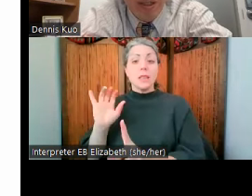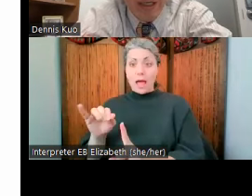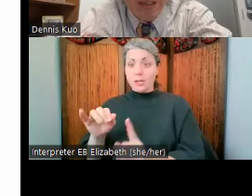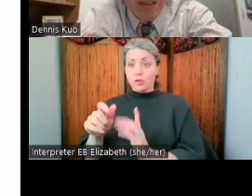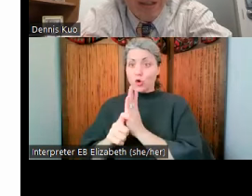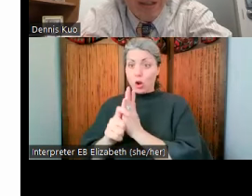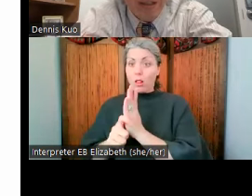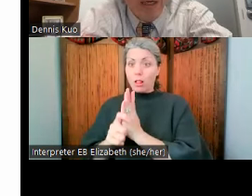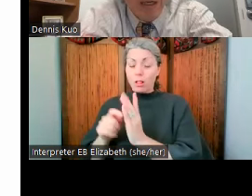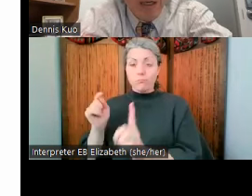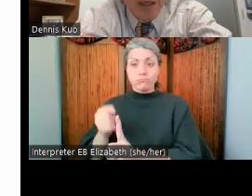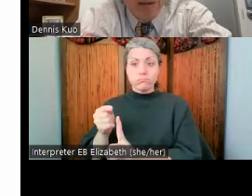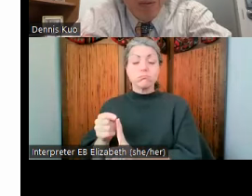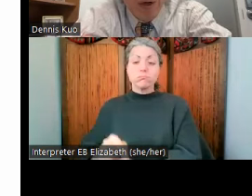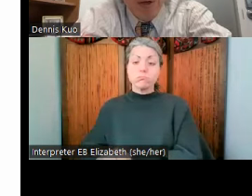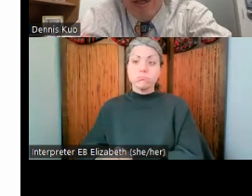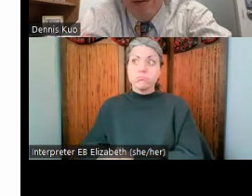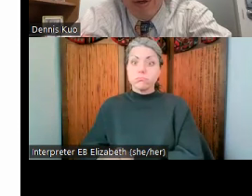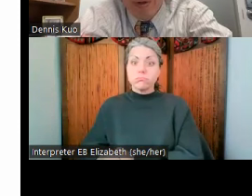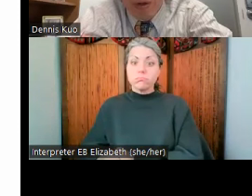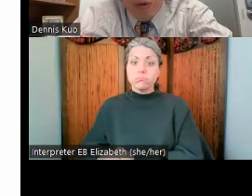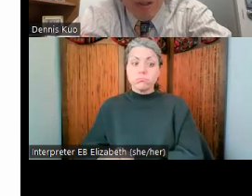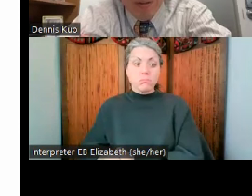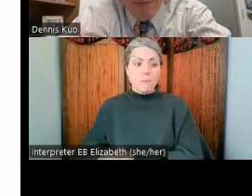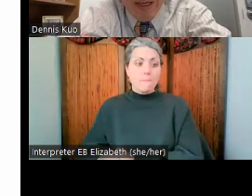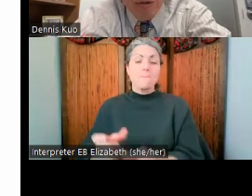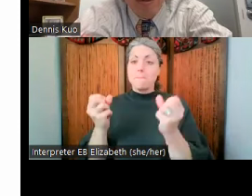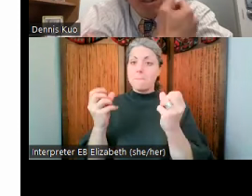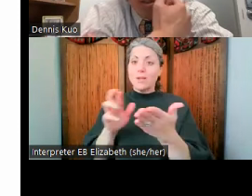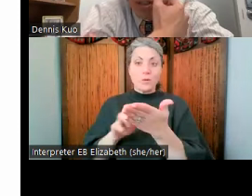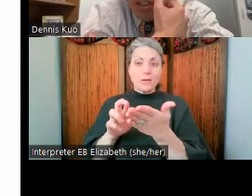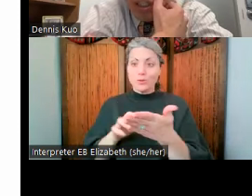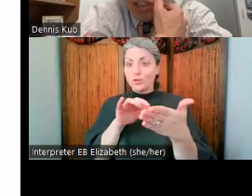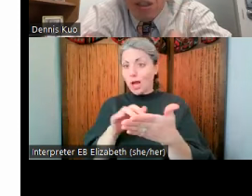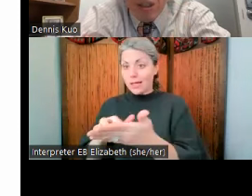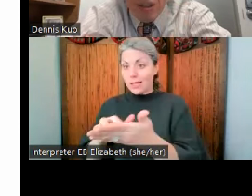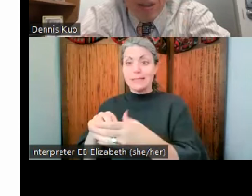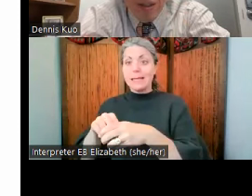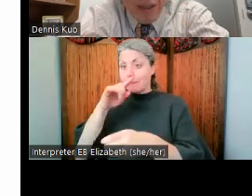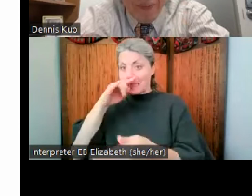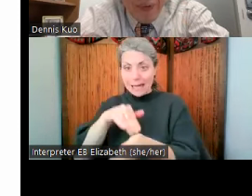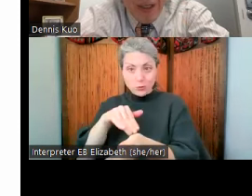journals that where a lot of our research studies in pediatrics is